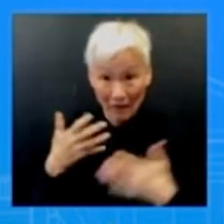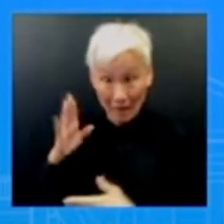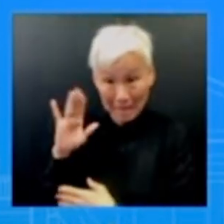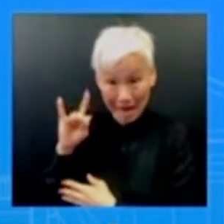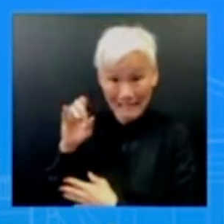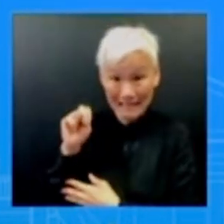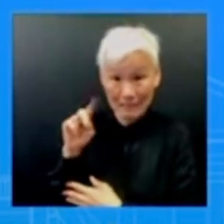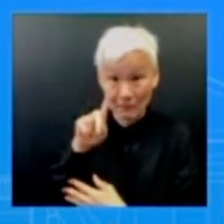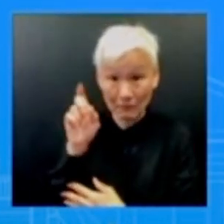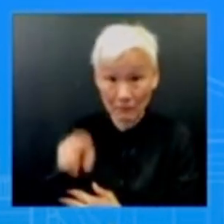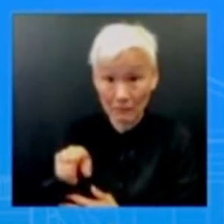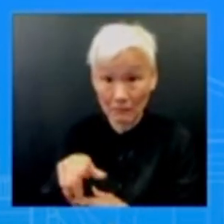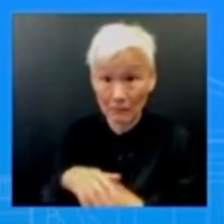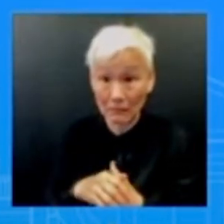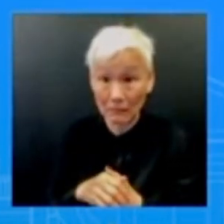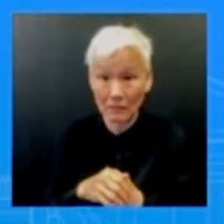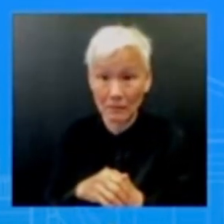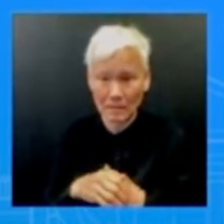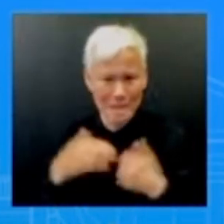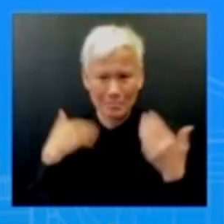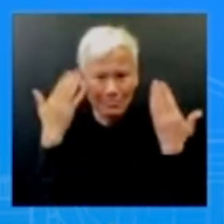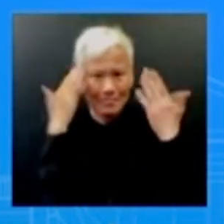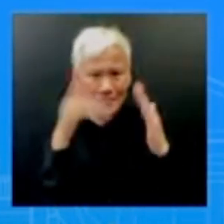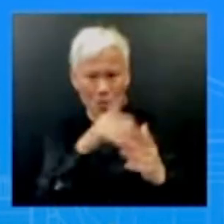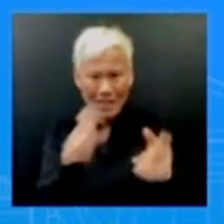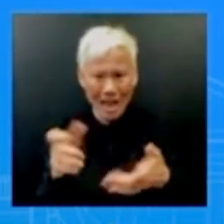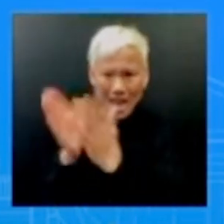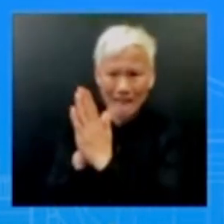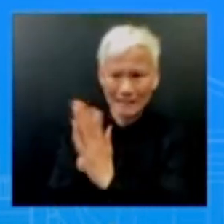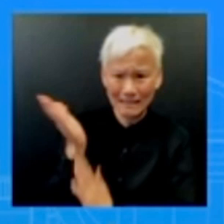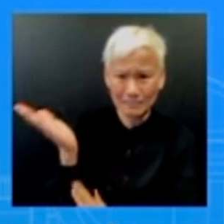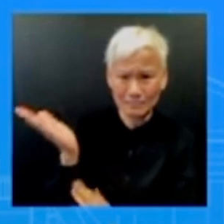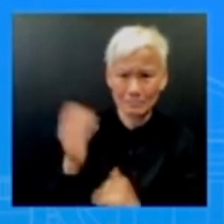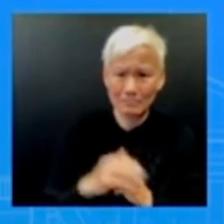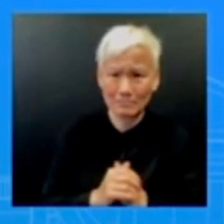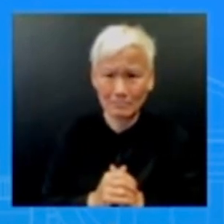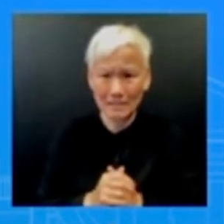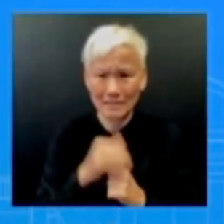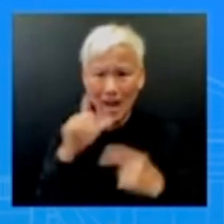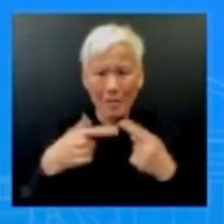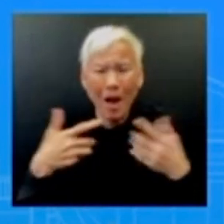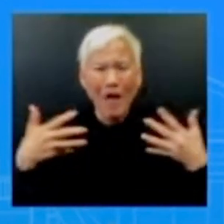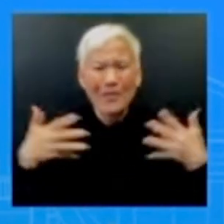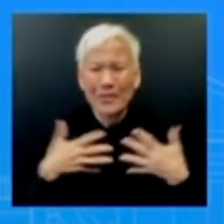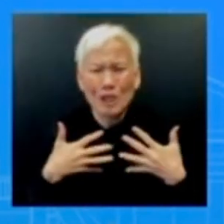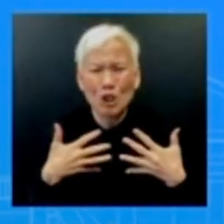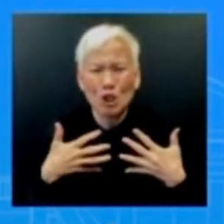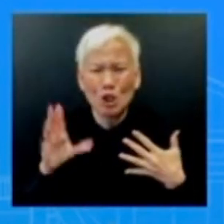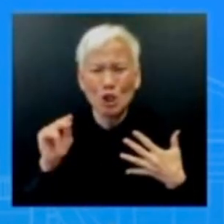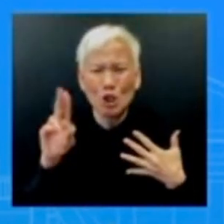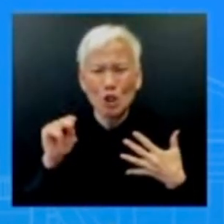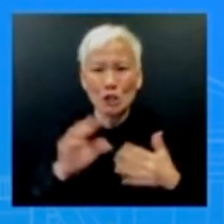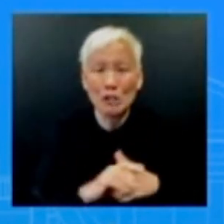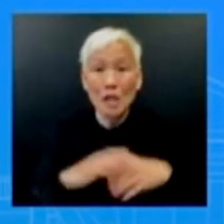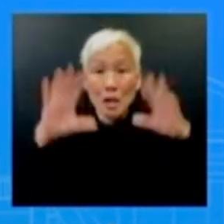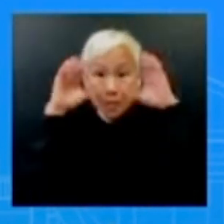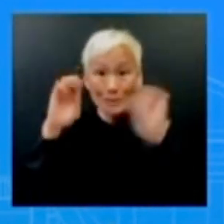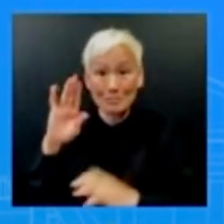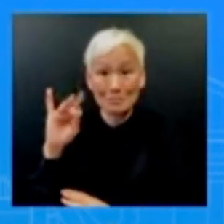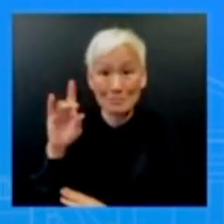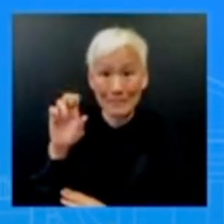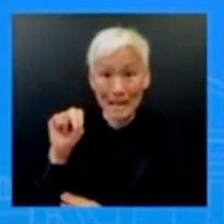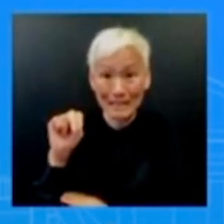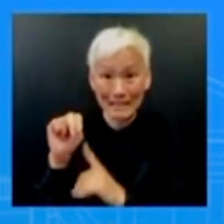It is not about fear. It's about President Biden advancing our foreign policy goals around the world. It's about President